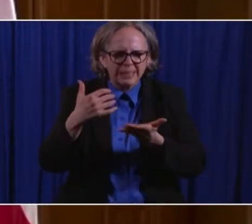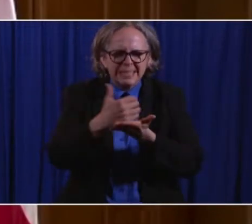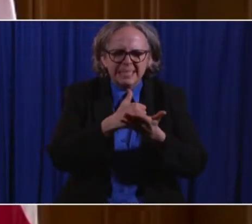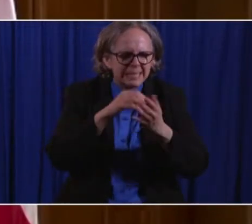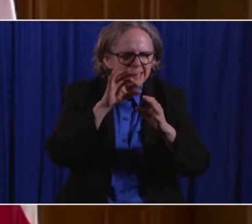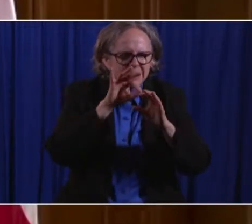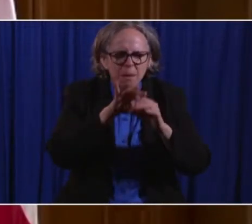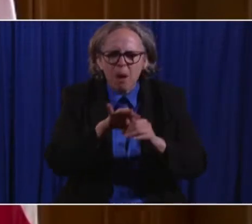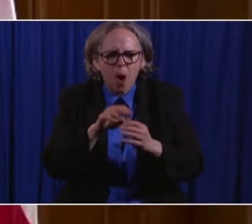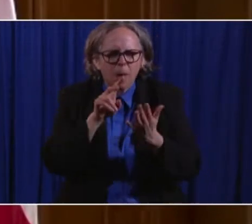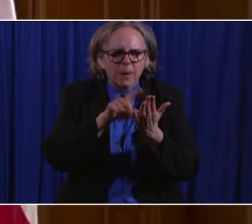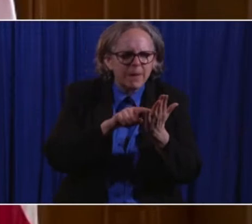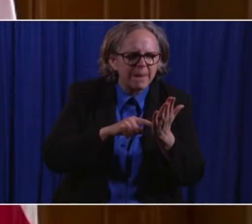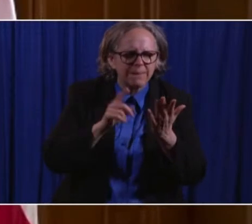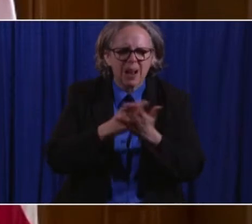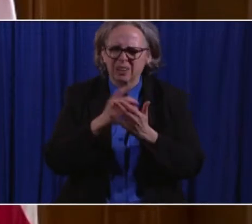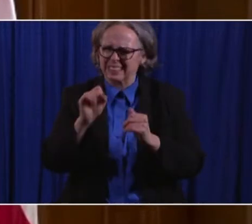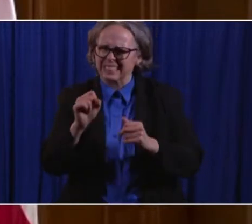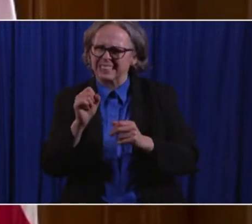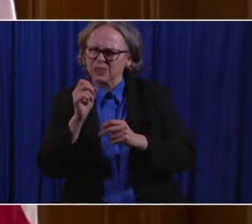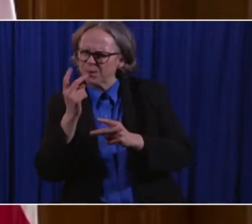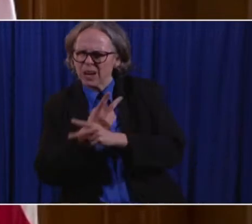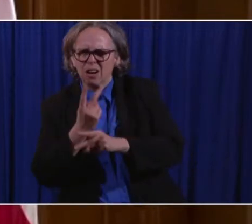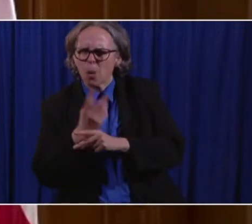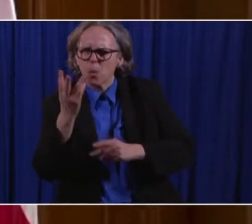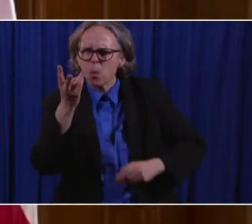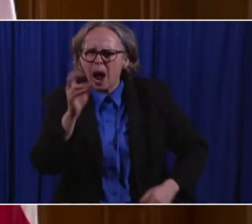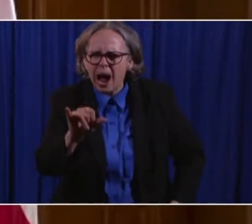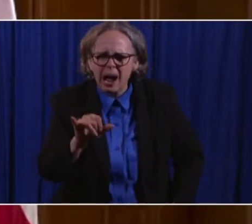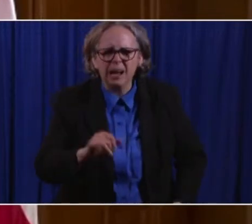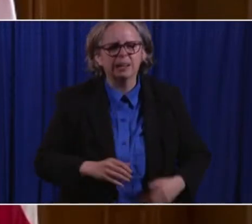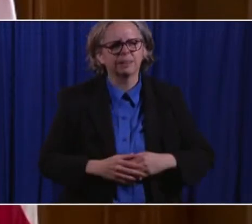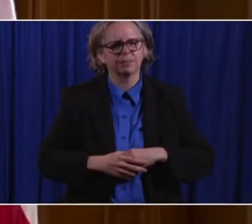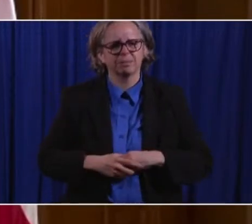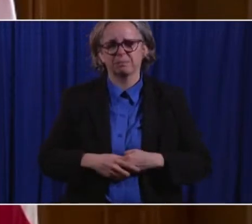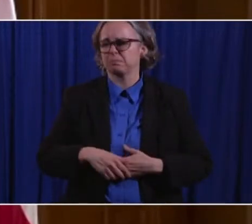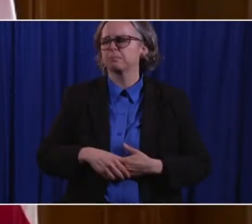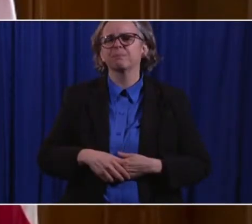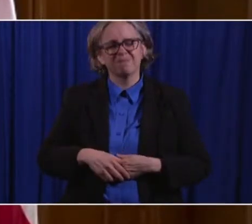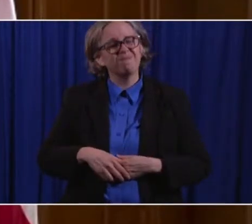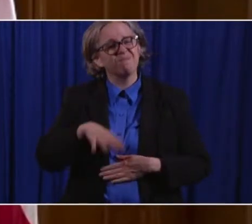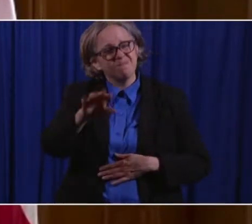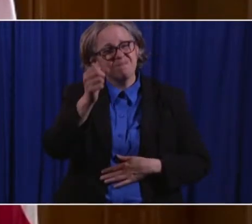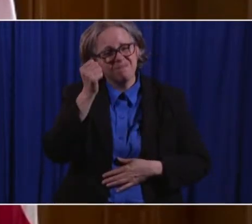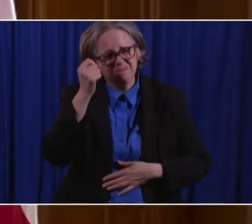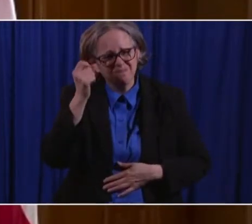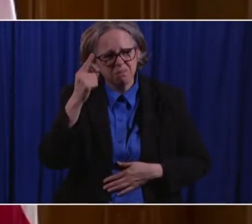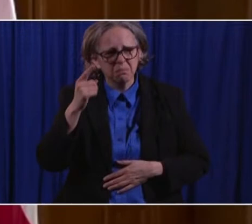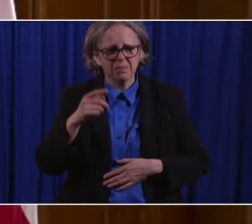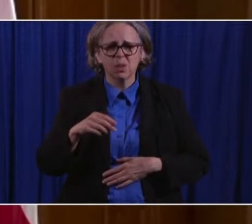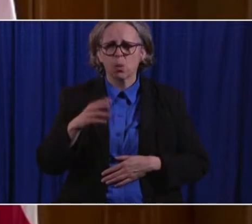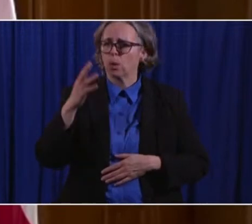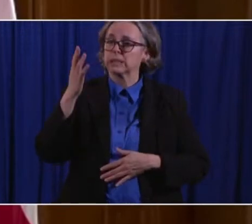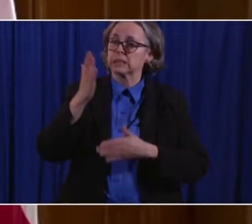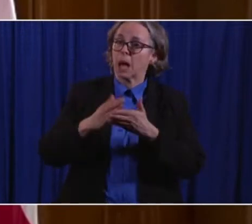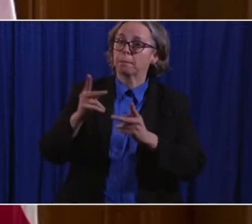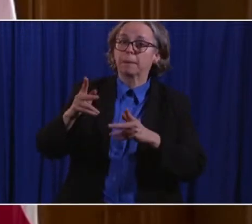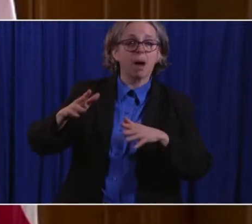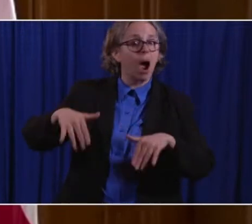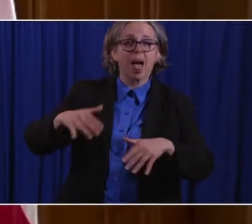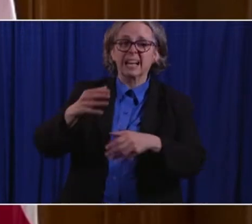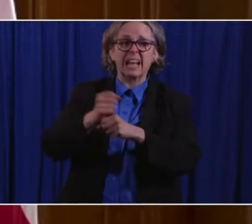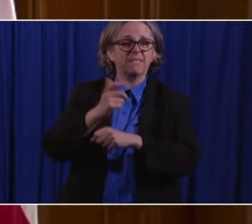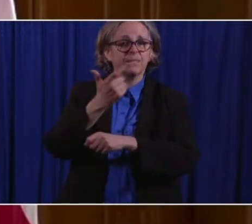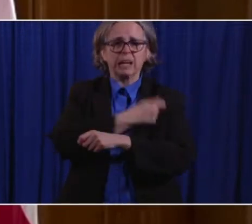people. We know that there are health departments are working mightily to get, for